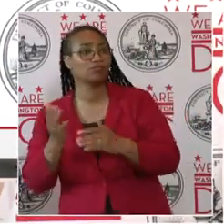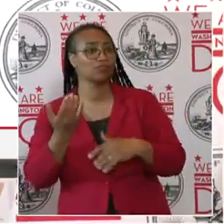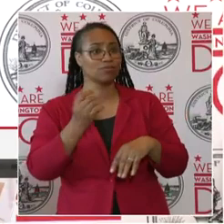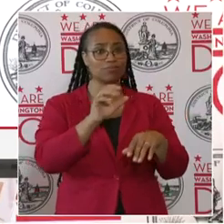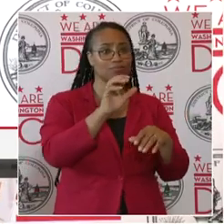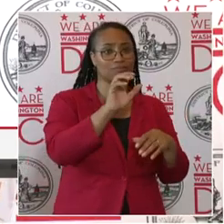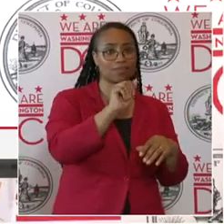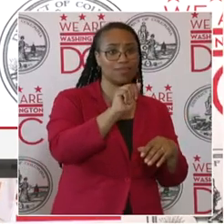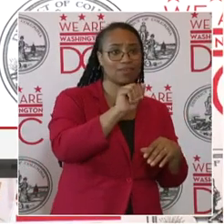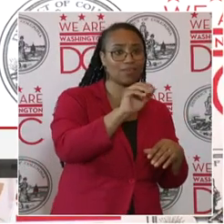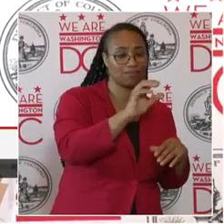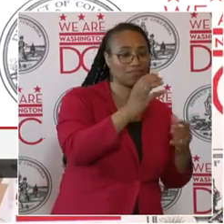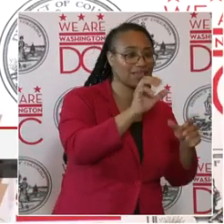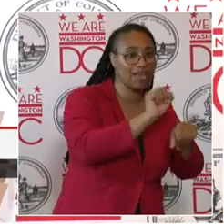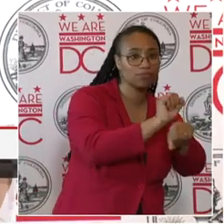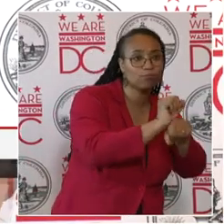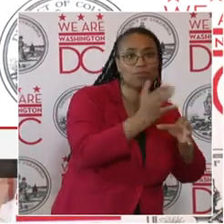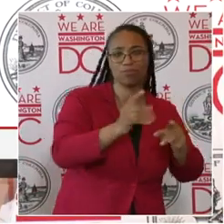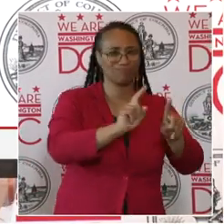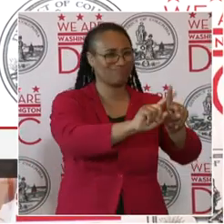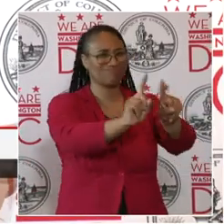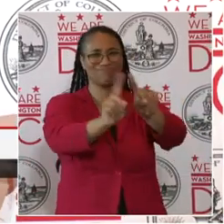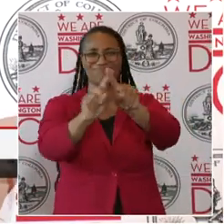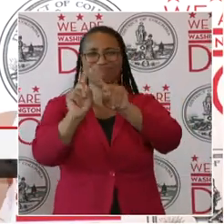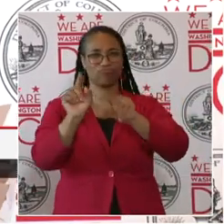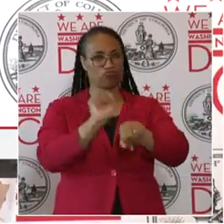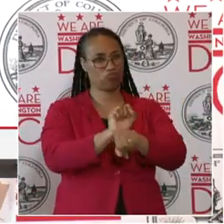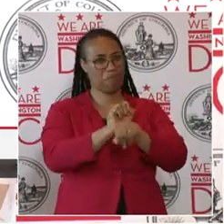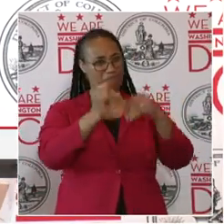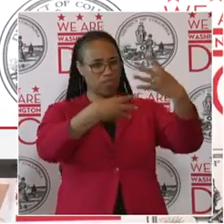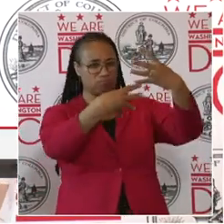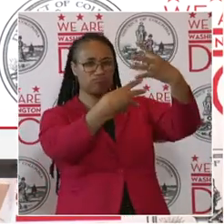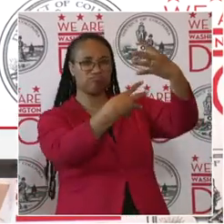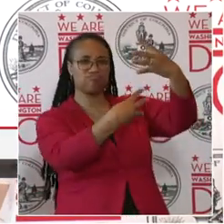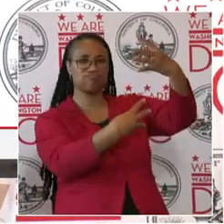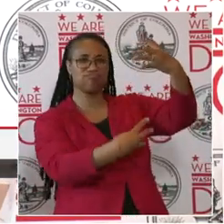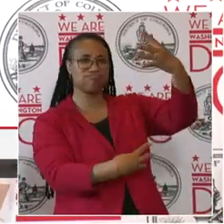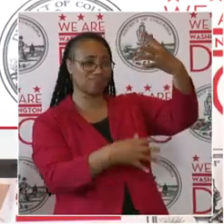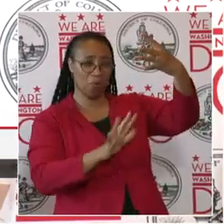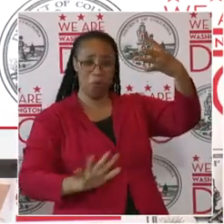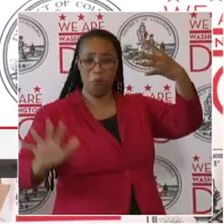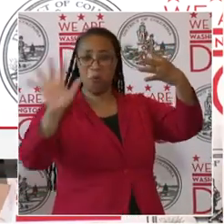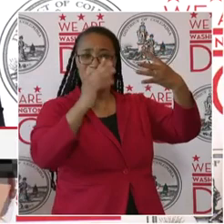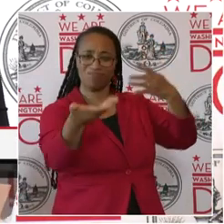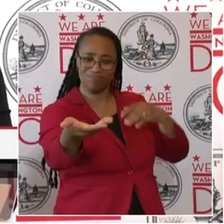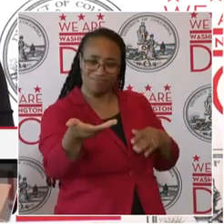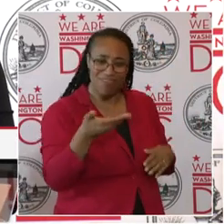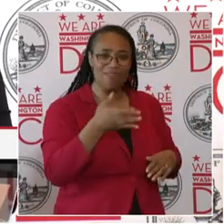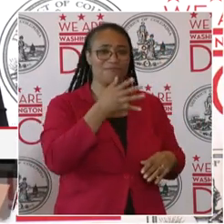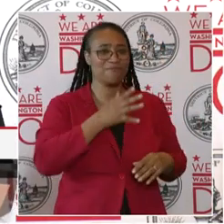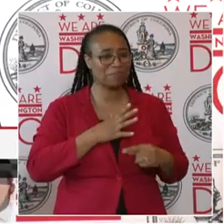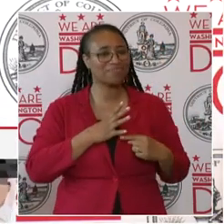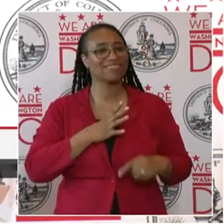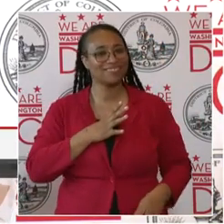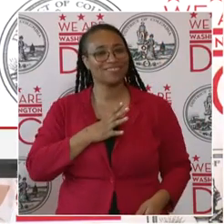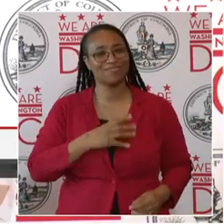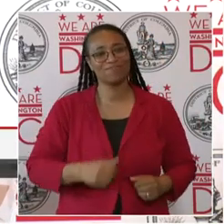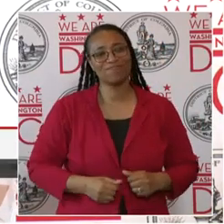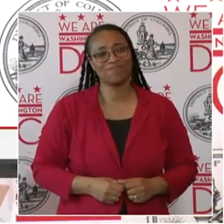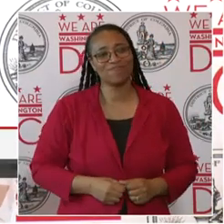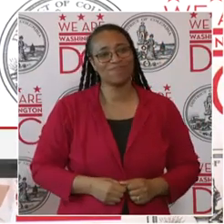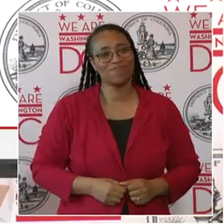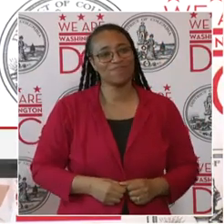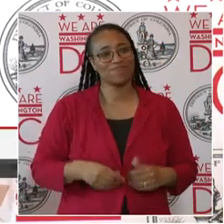outreach workers. We're hiring all across DC government. We've also made in this budget